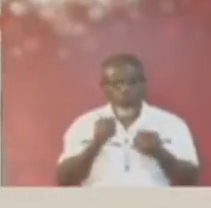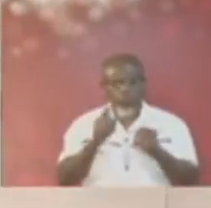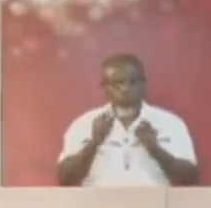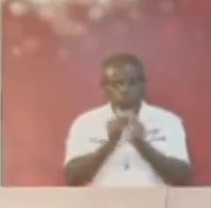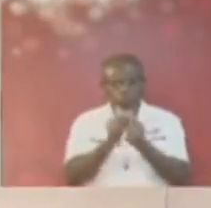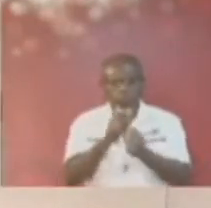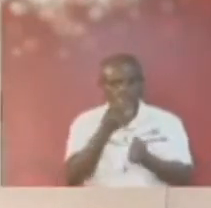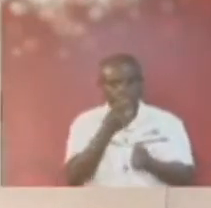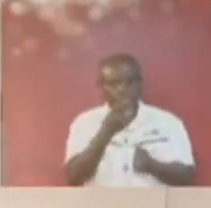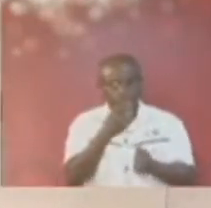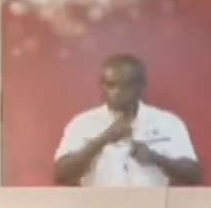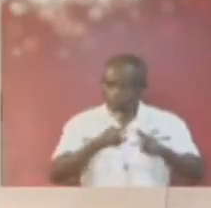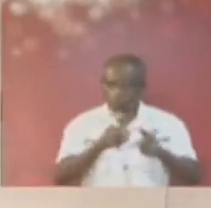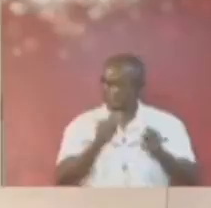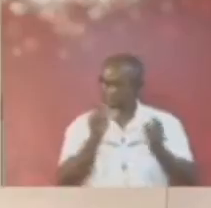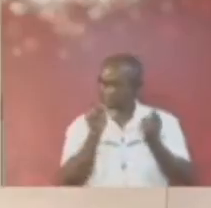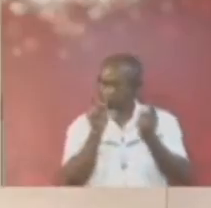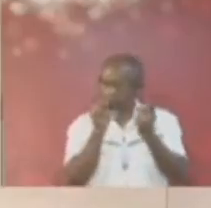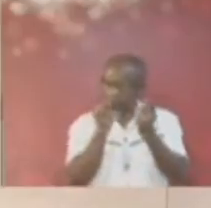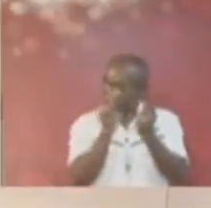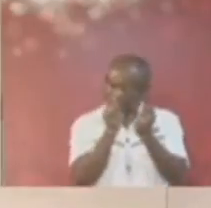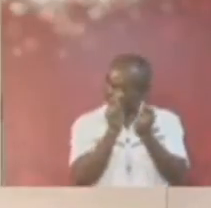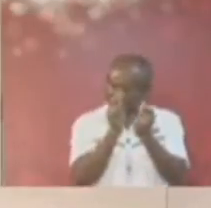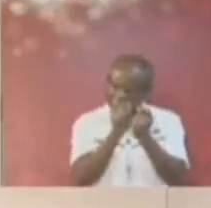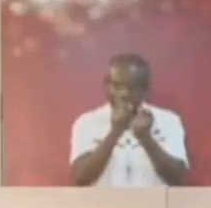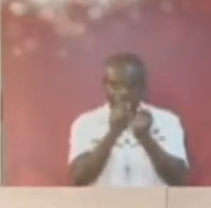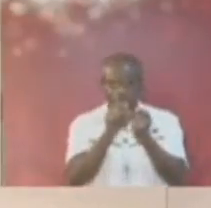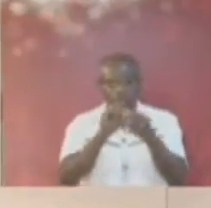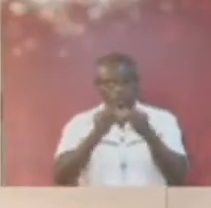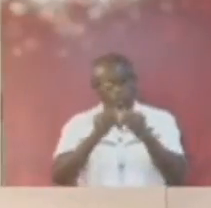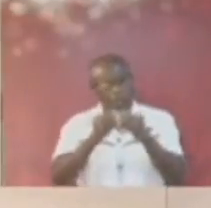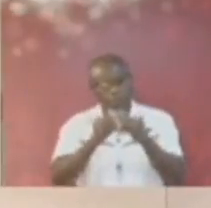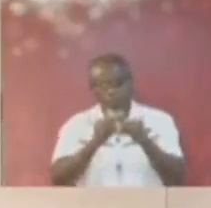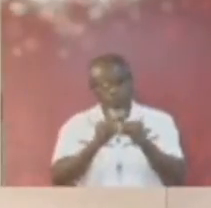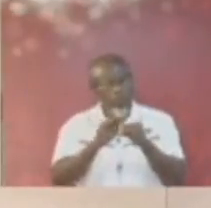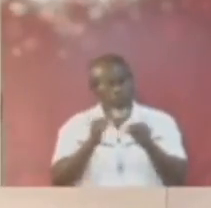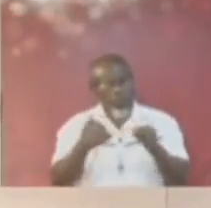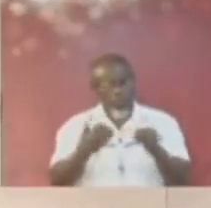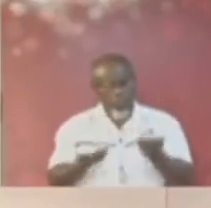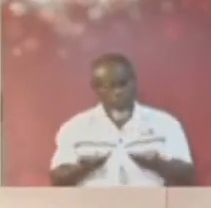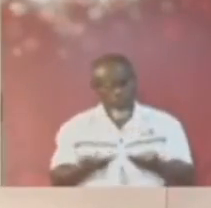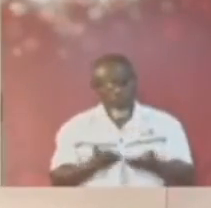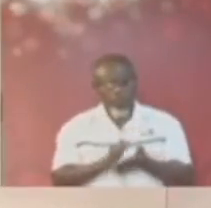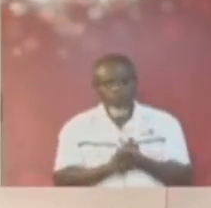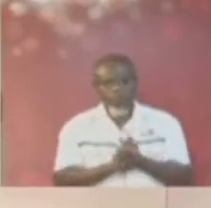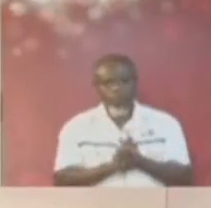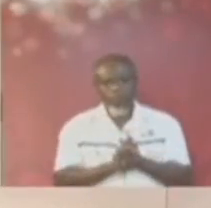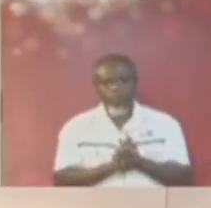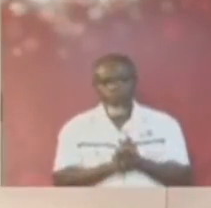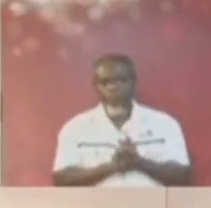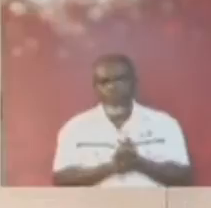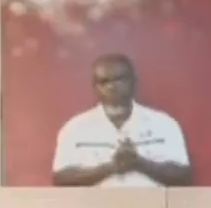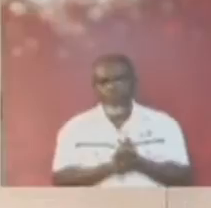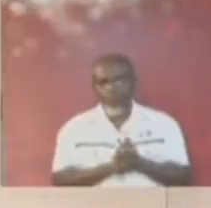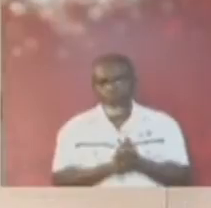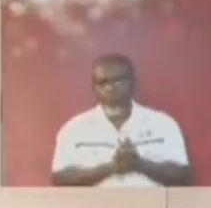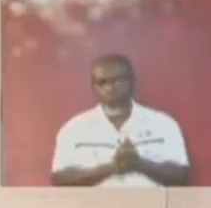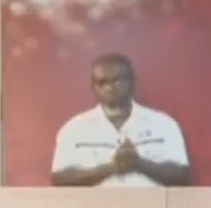Thank you, Dr. Doon. And we move now to TV6, please.